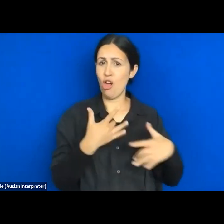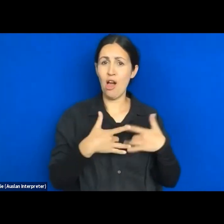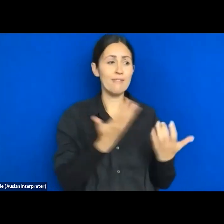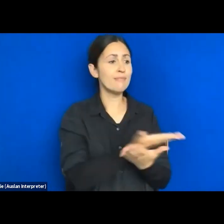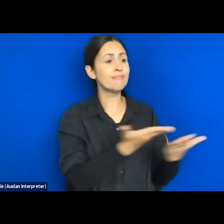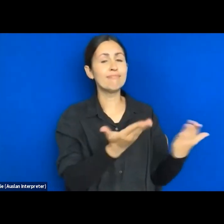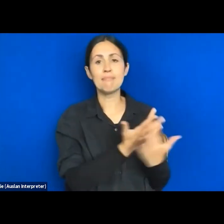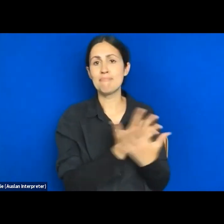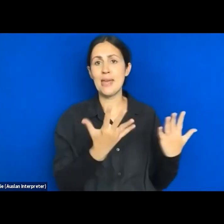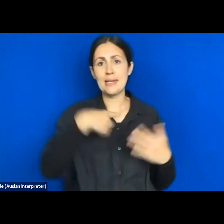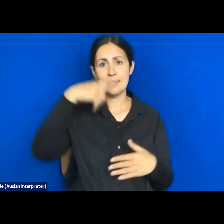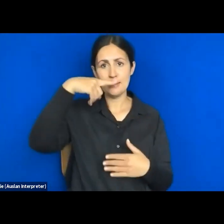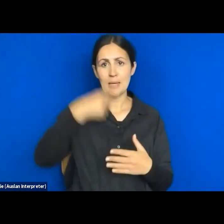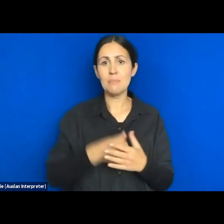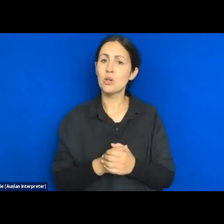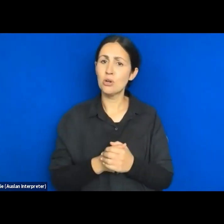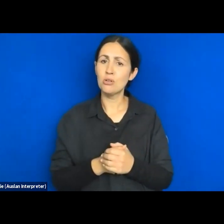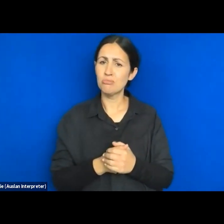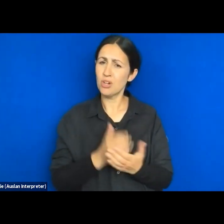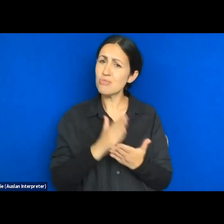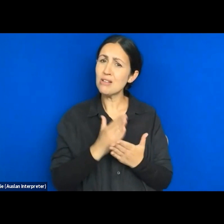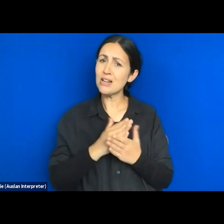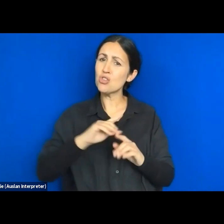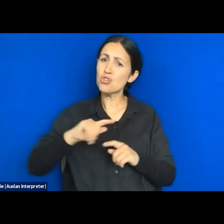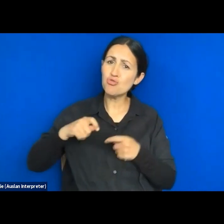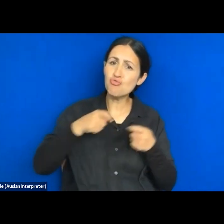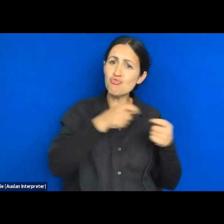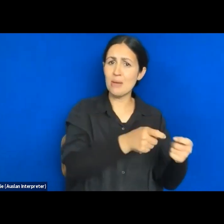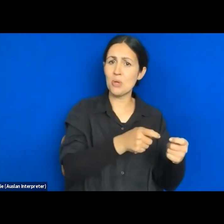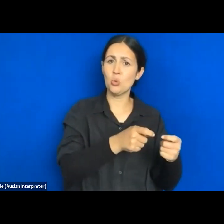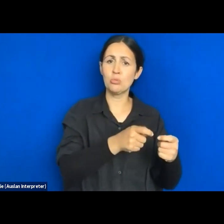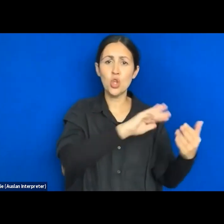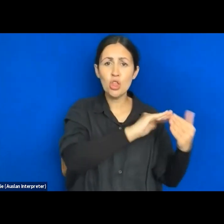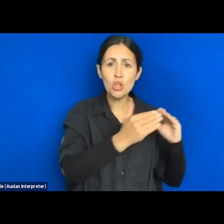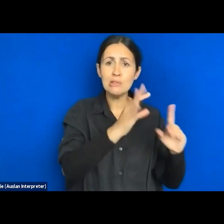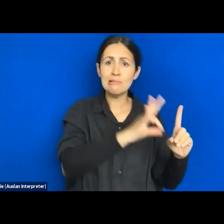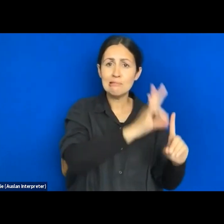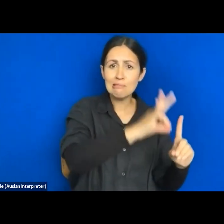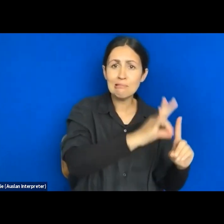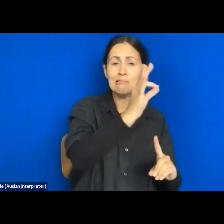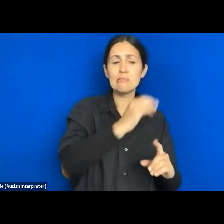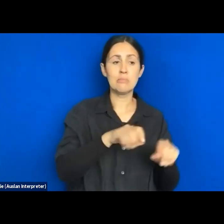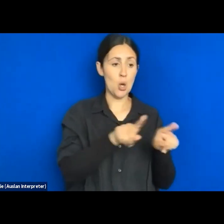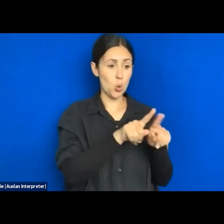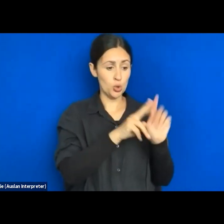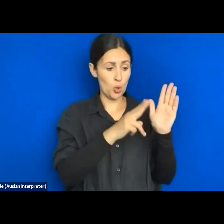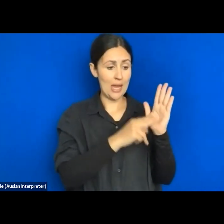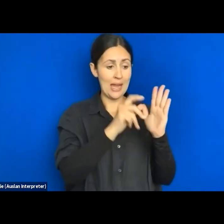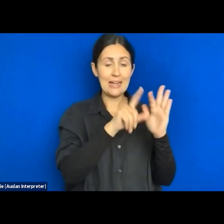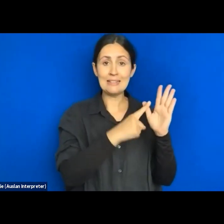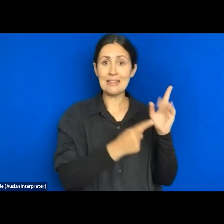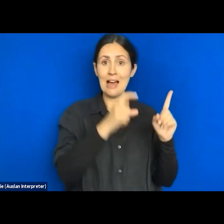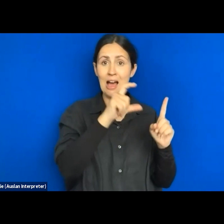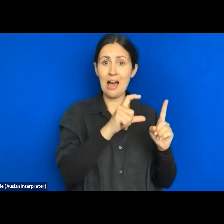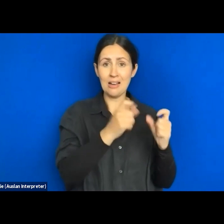make such a contribution towards our university's bold, ambitious, and importantly, altruistic